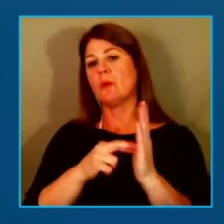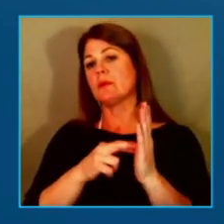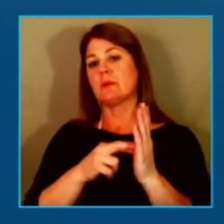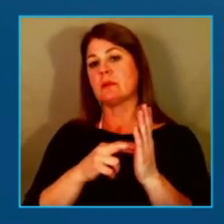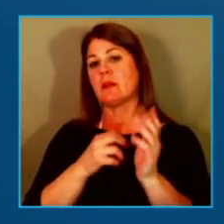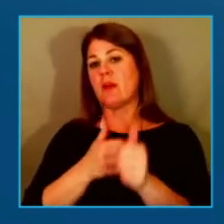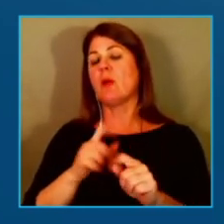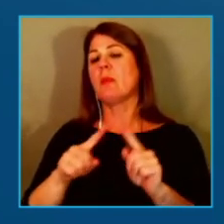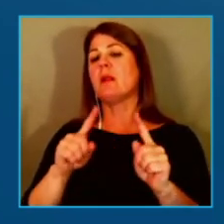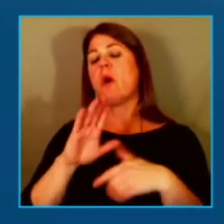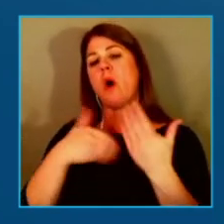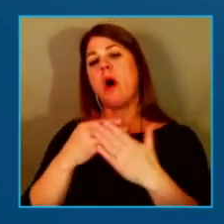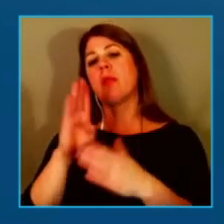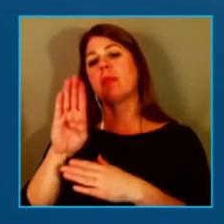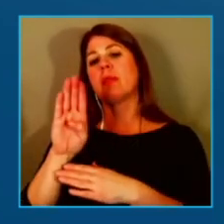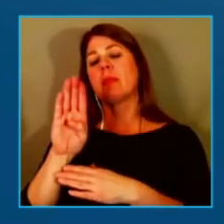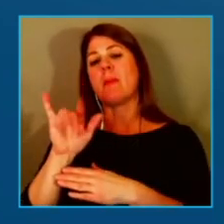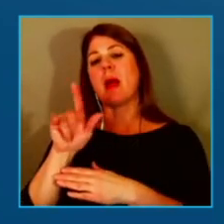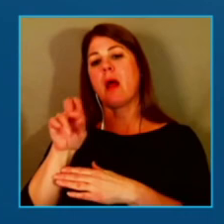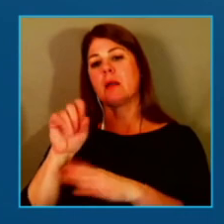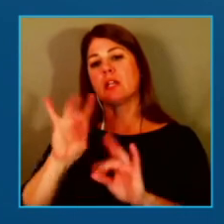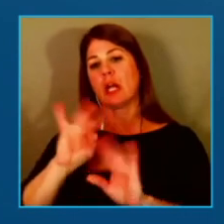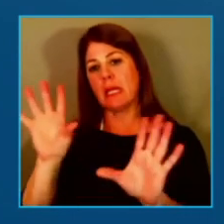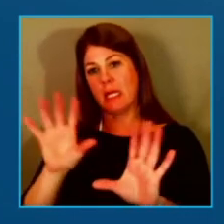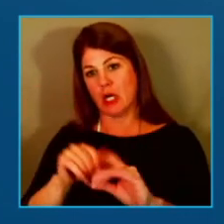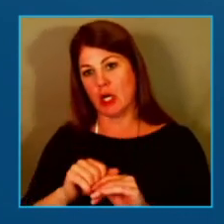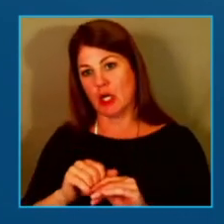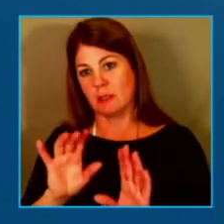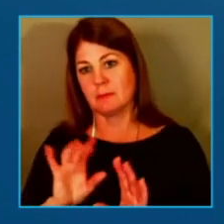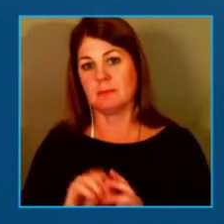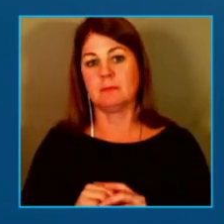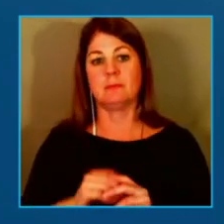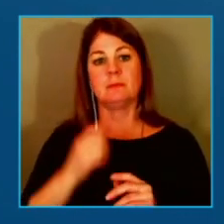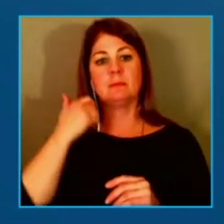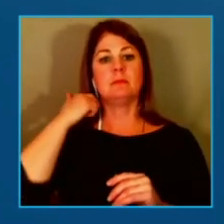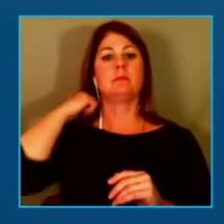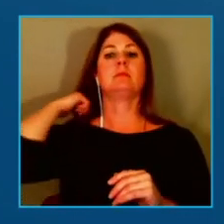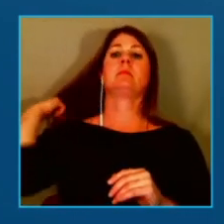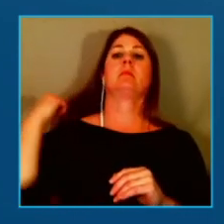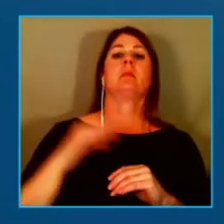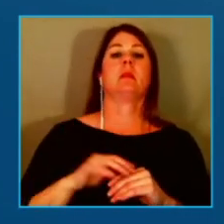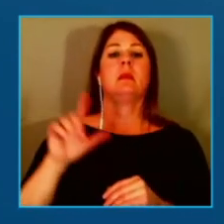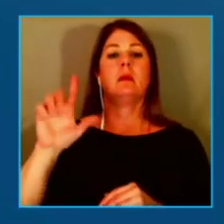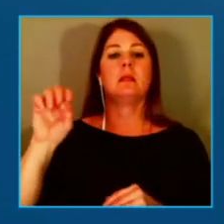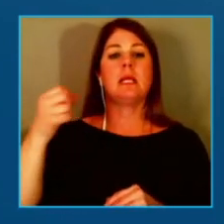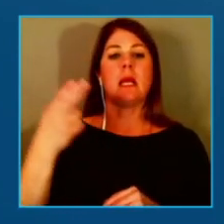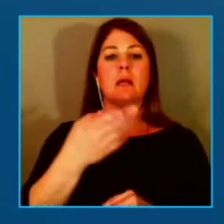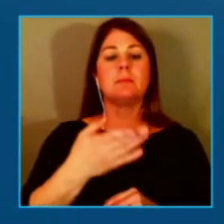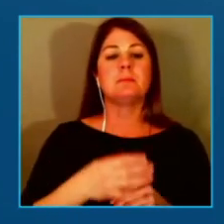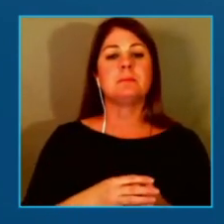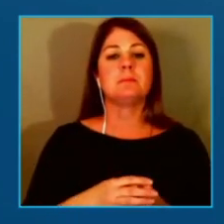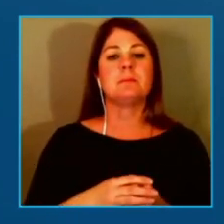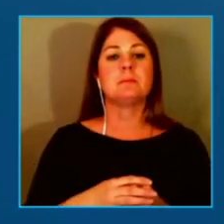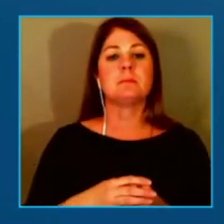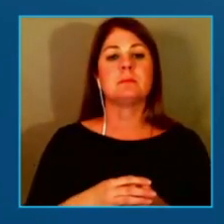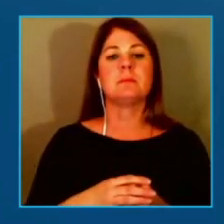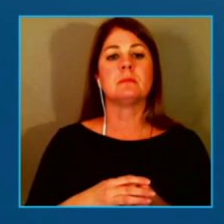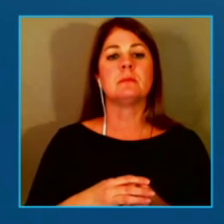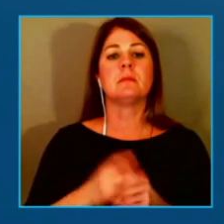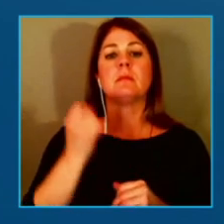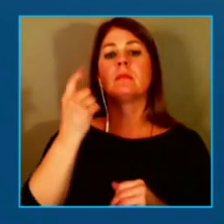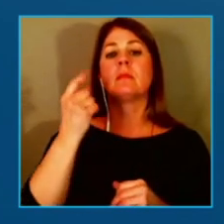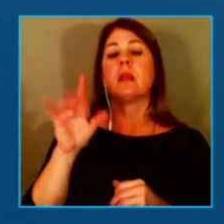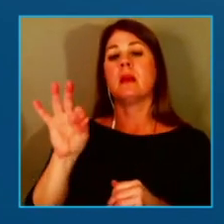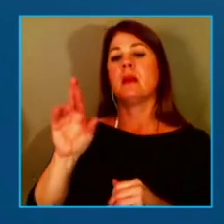Yes. Thank you, Frank. I'm not sure how much time I have left, but I do want to say that Frank has very thoroughly